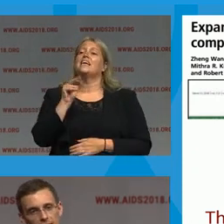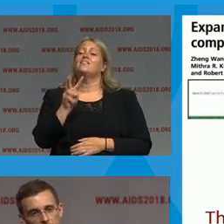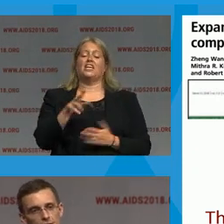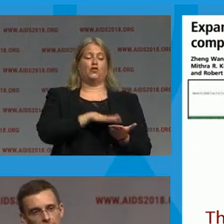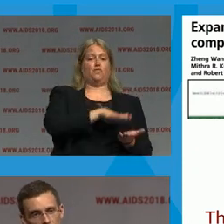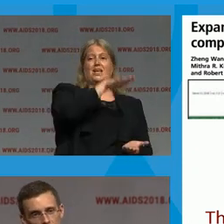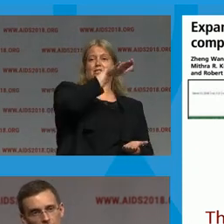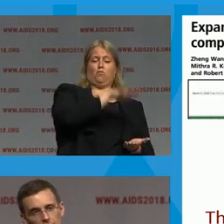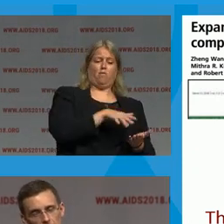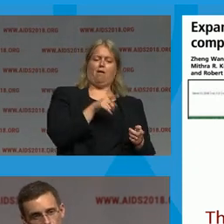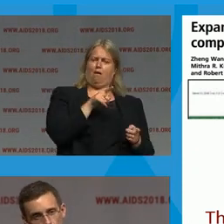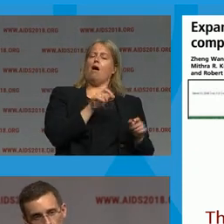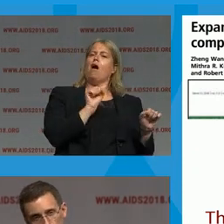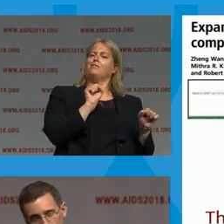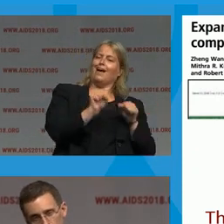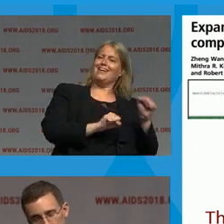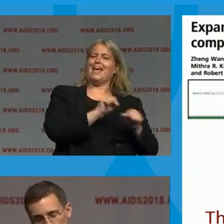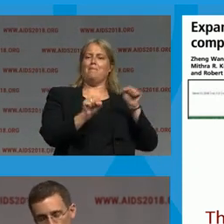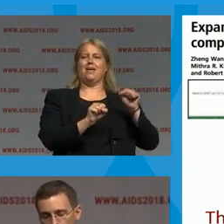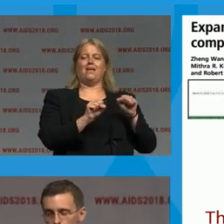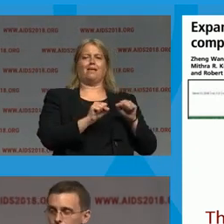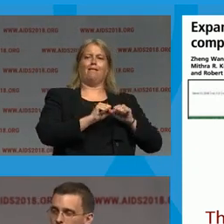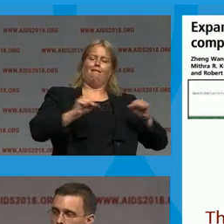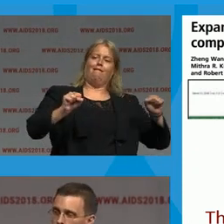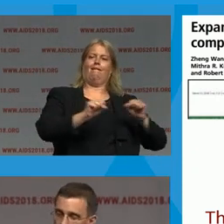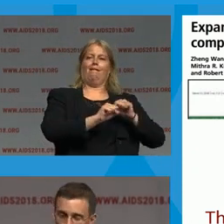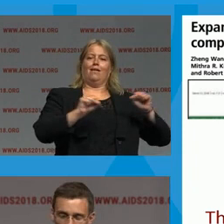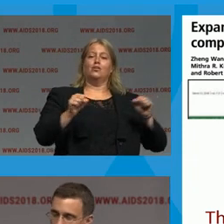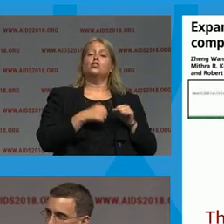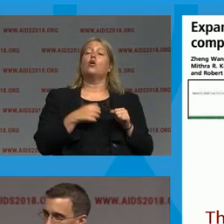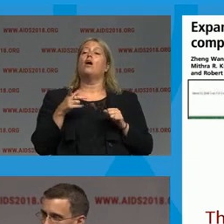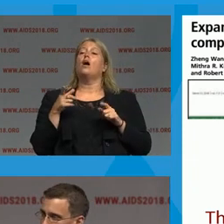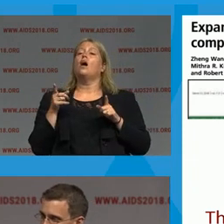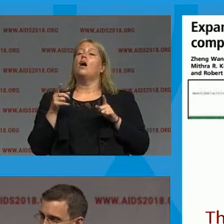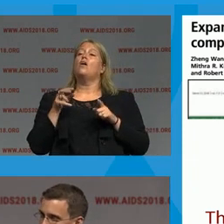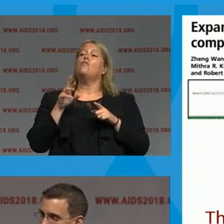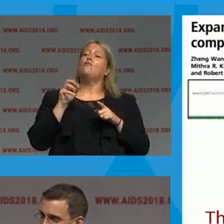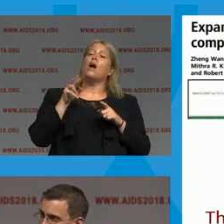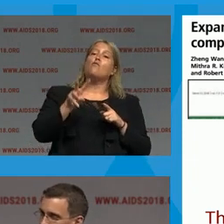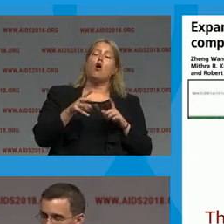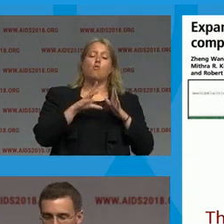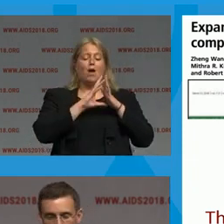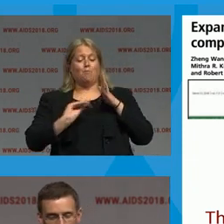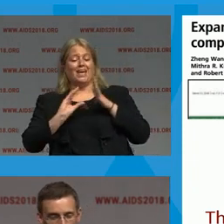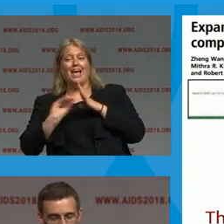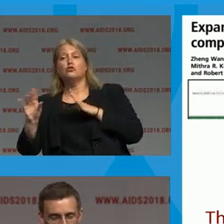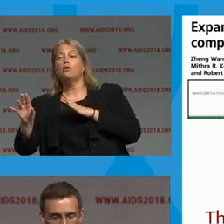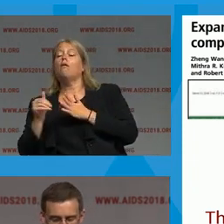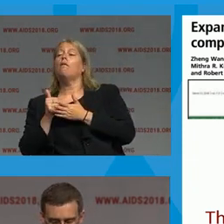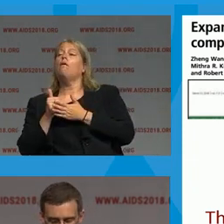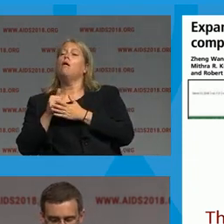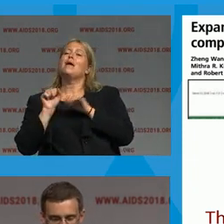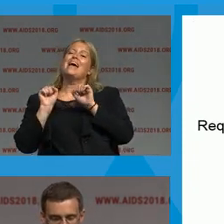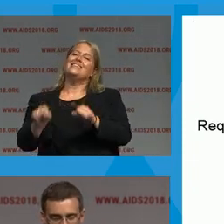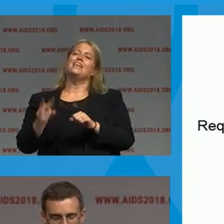reservoir is dynamic, even though we've shut down viral replication with antiretroviral therapy. And I think that's very